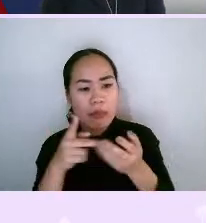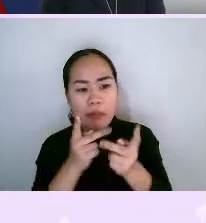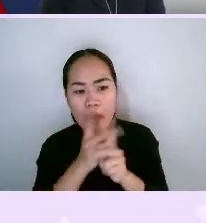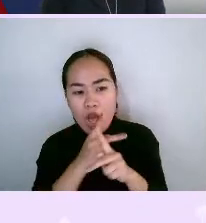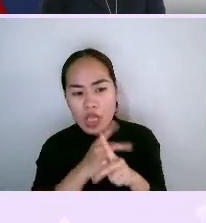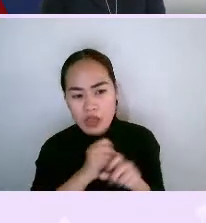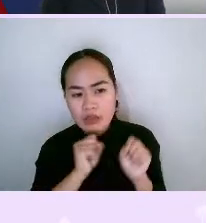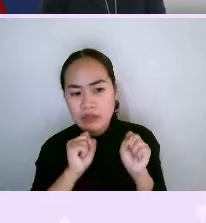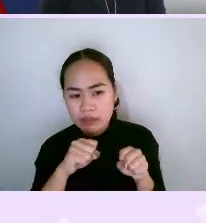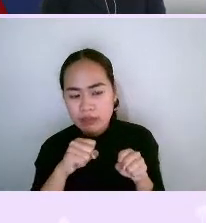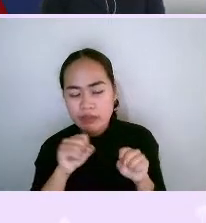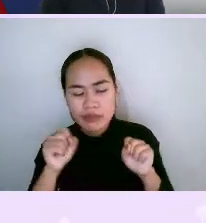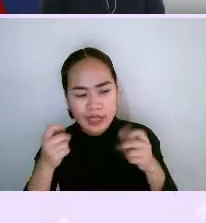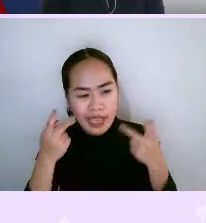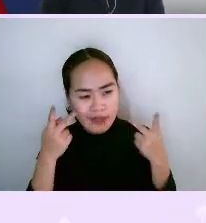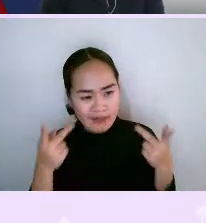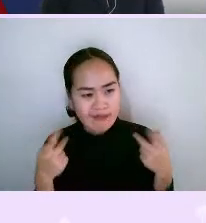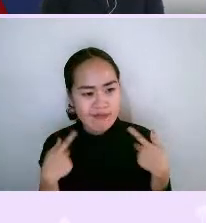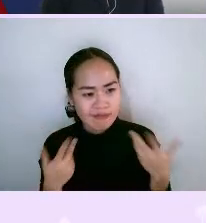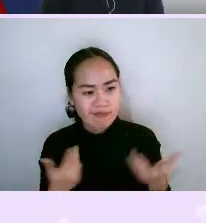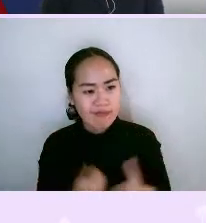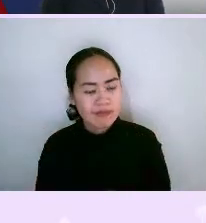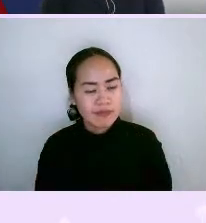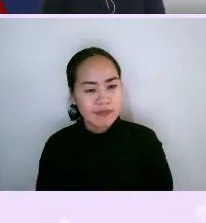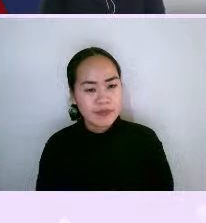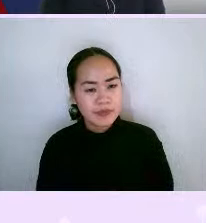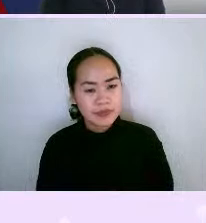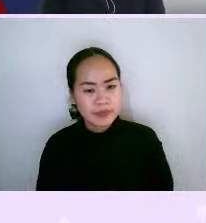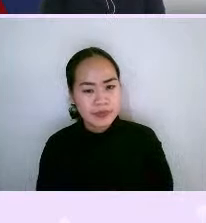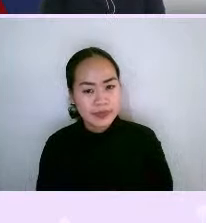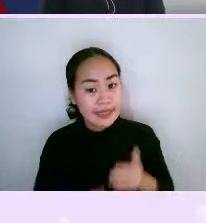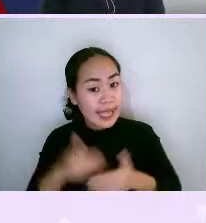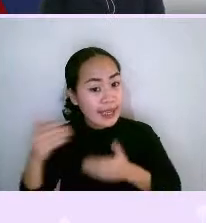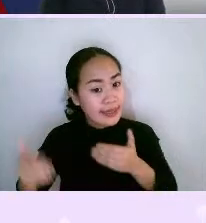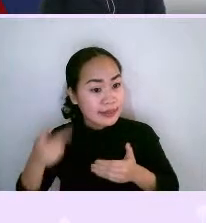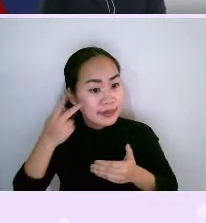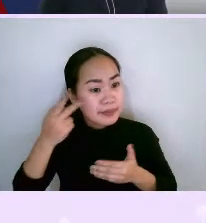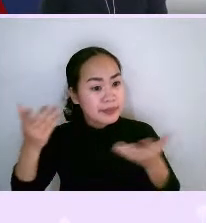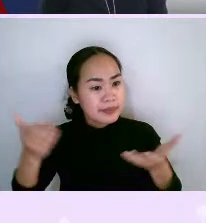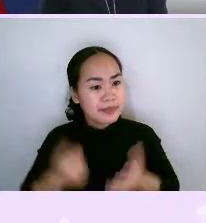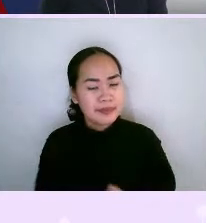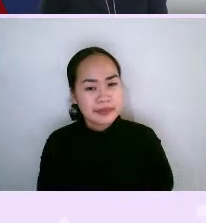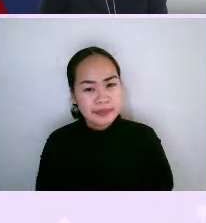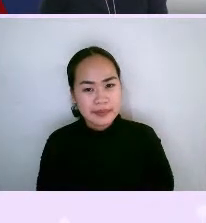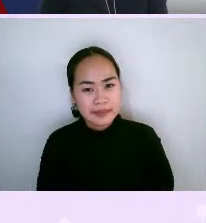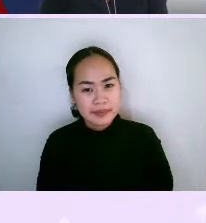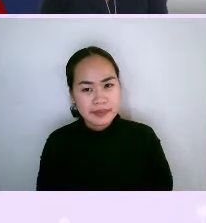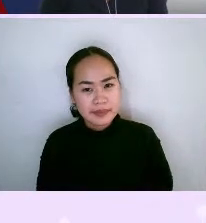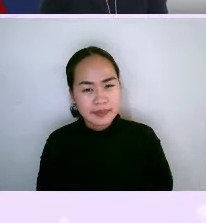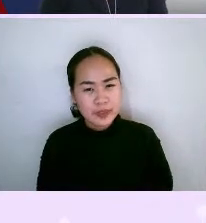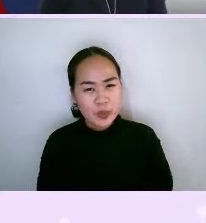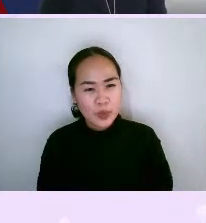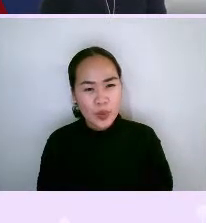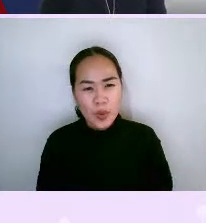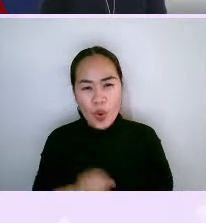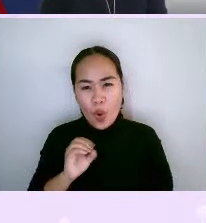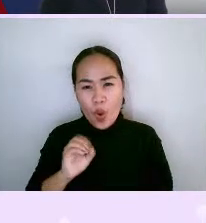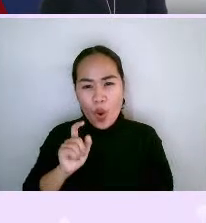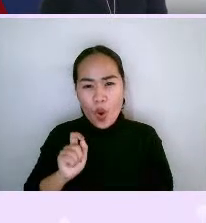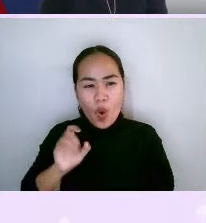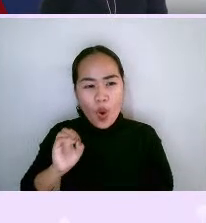and competitiveness. Ang ating susunod na slide is about what we call the OTOP